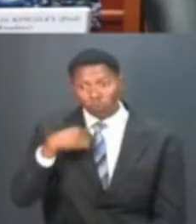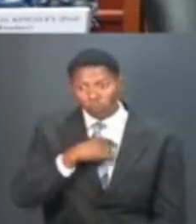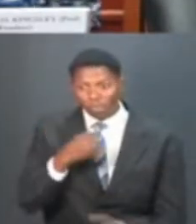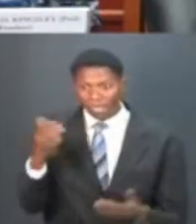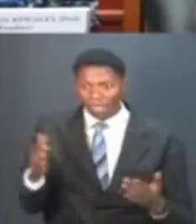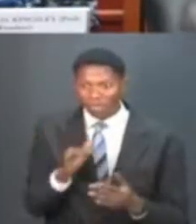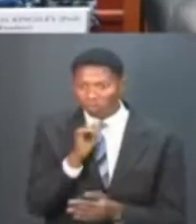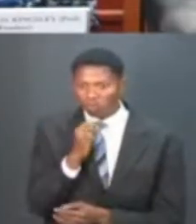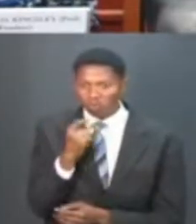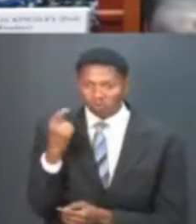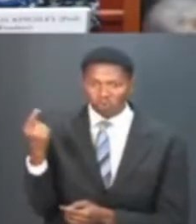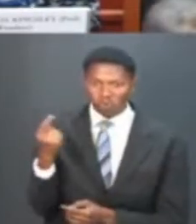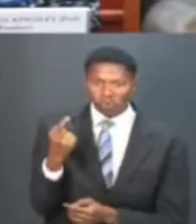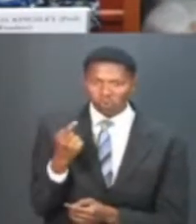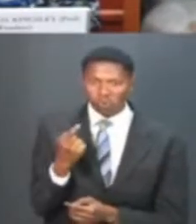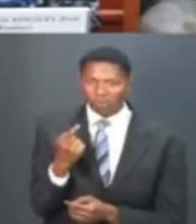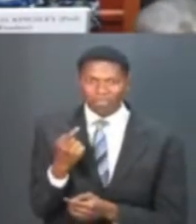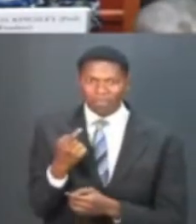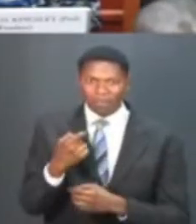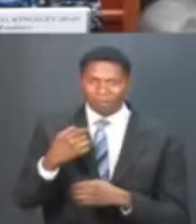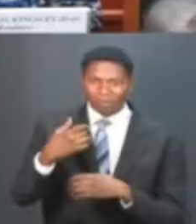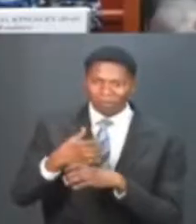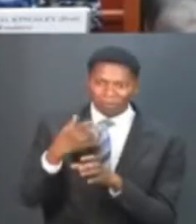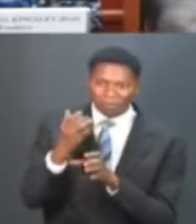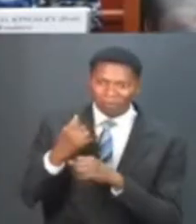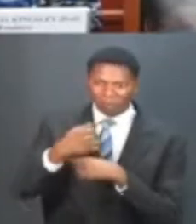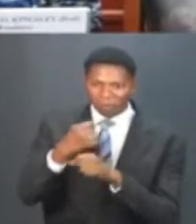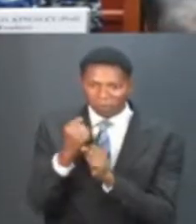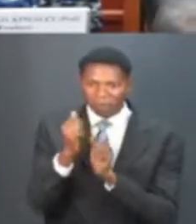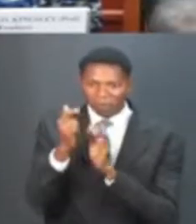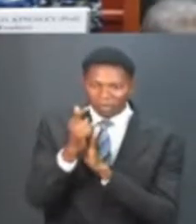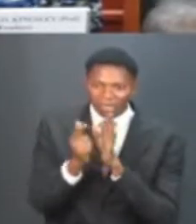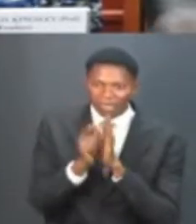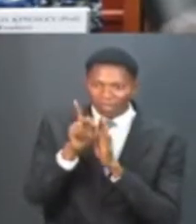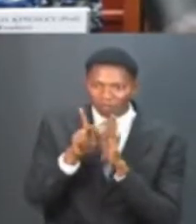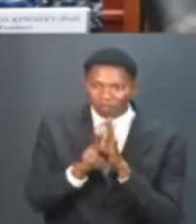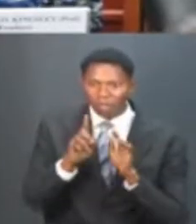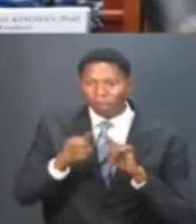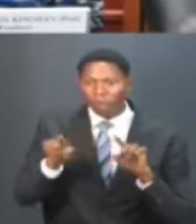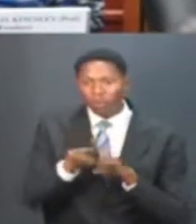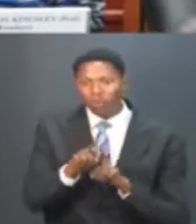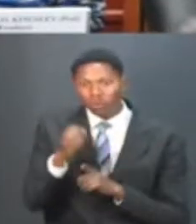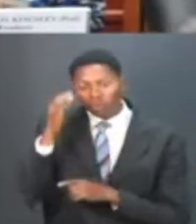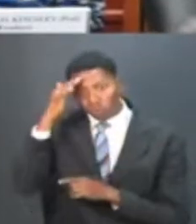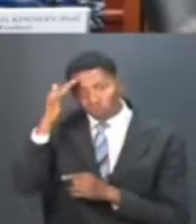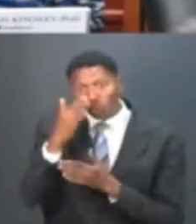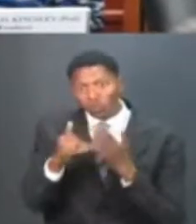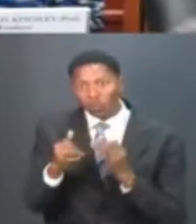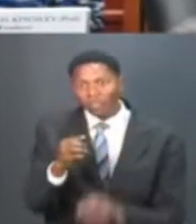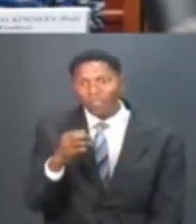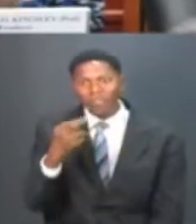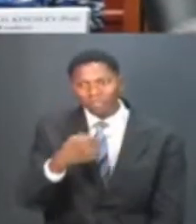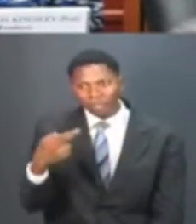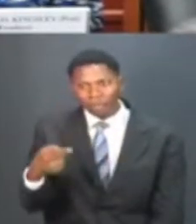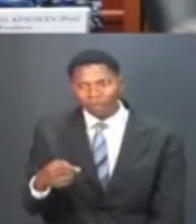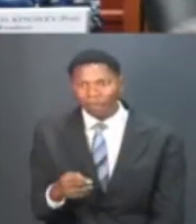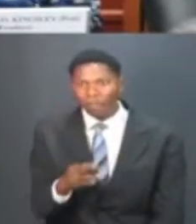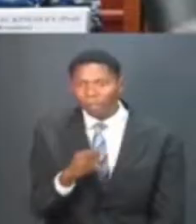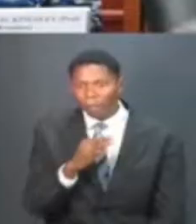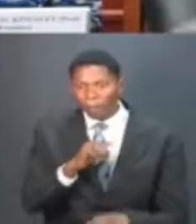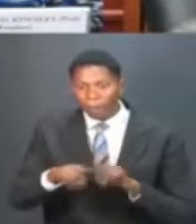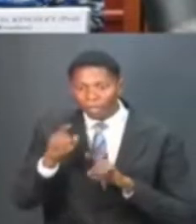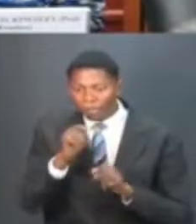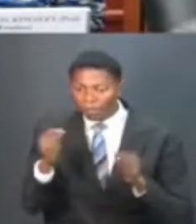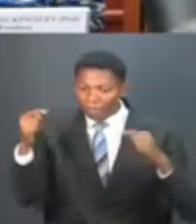to only formulate policies or look at allocation of resources, but when it comes to prevention and promotion,